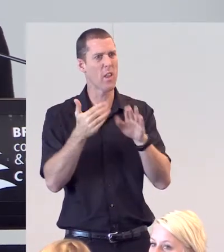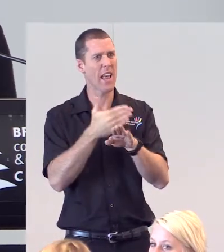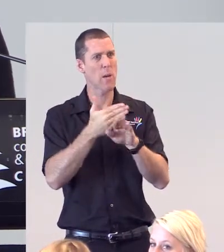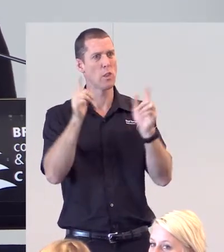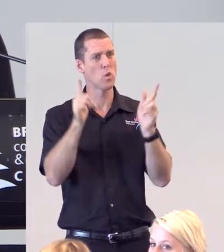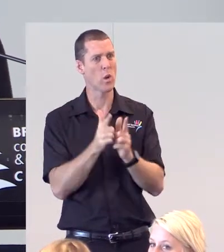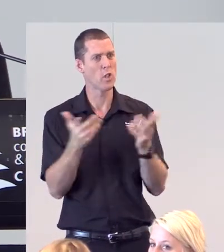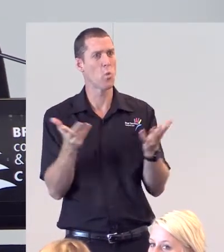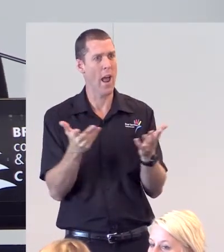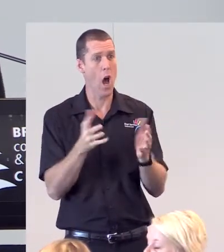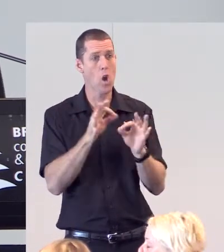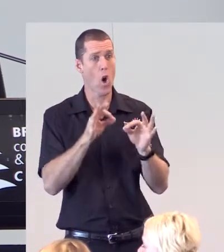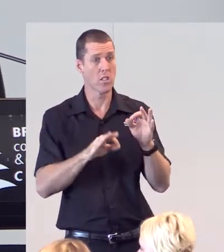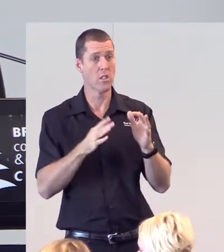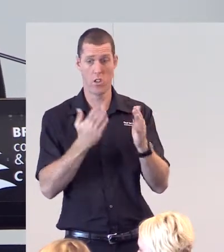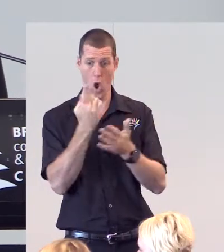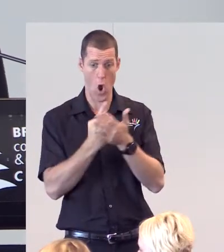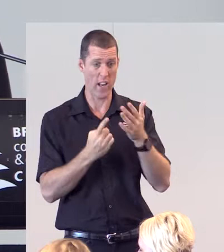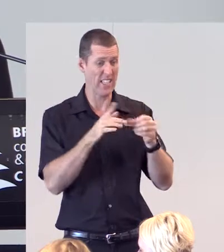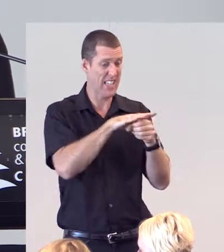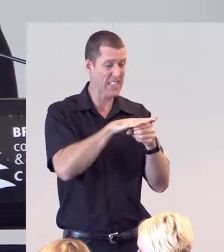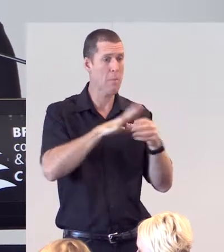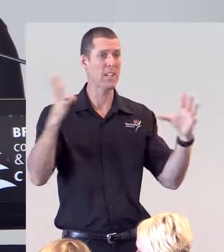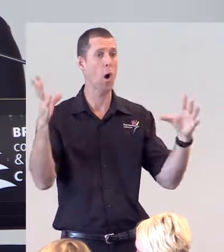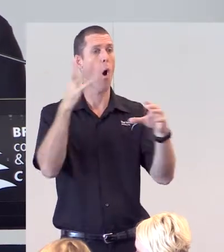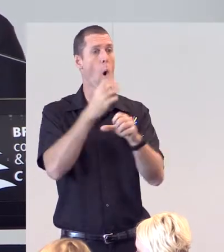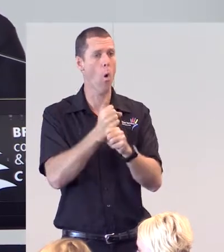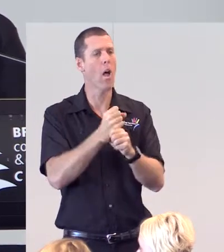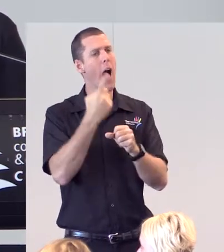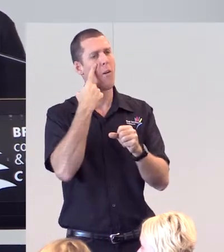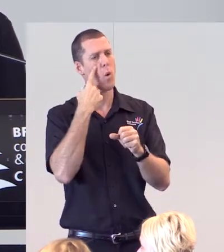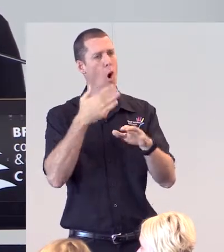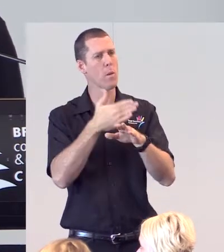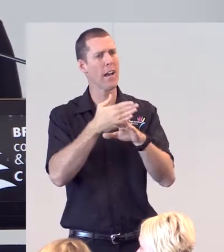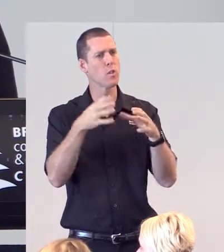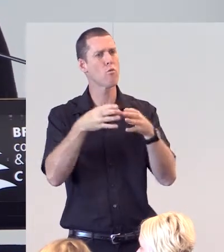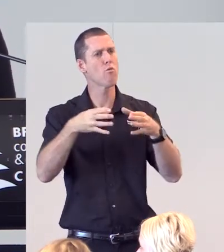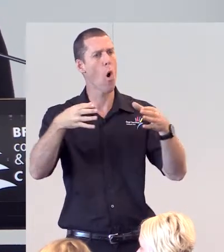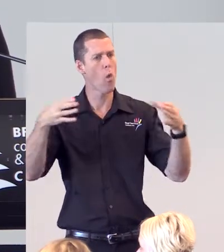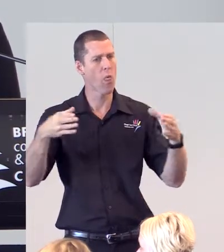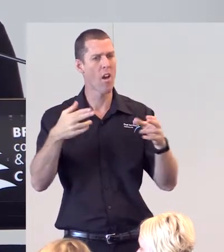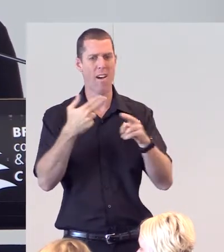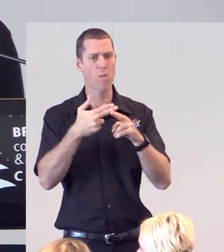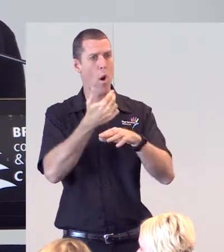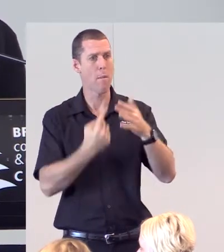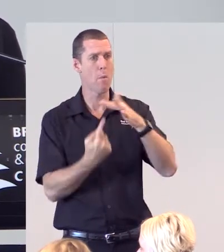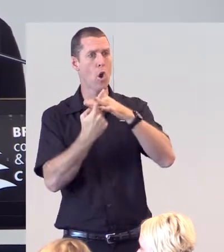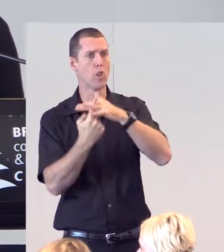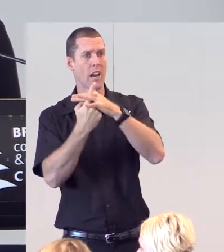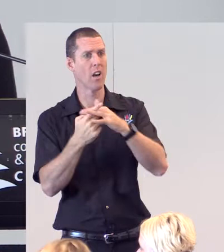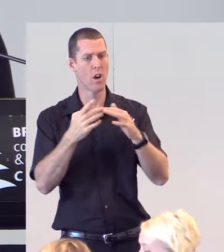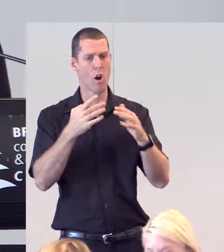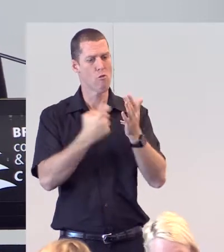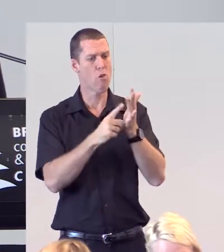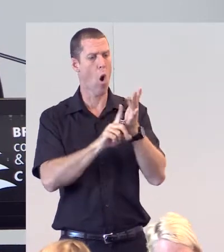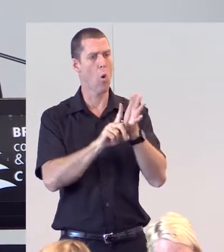industry as a whole, but by sector, and we're looking at occupational growth and including emerging roles, new and emerging roles that are